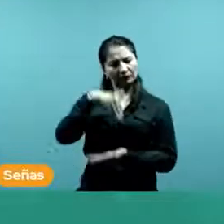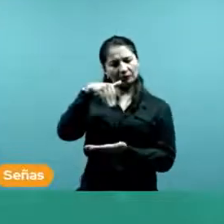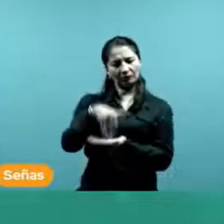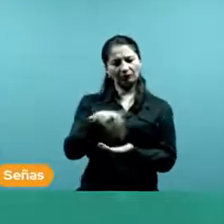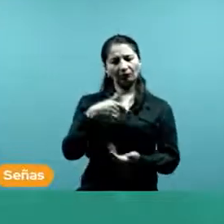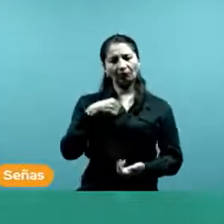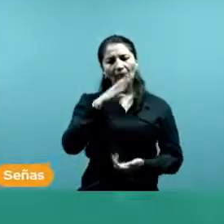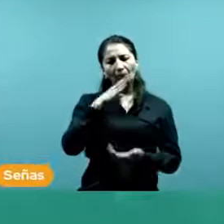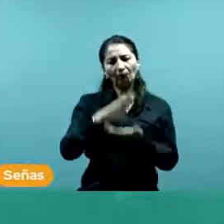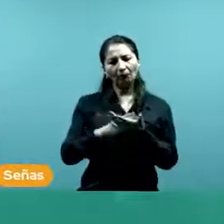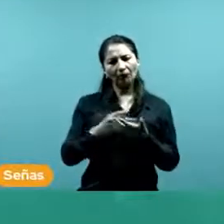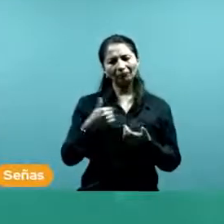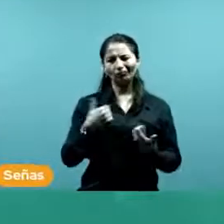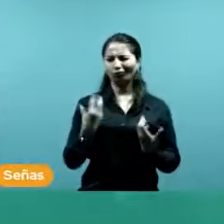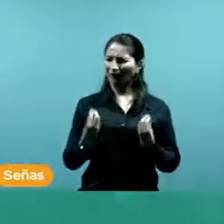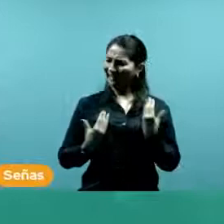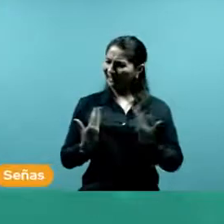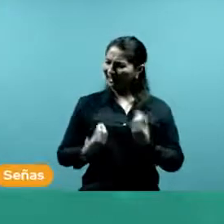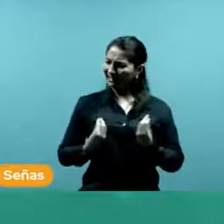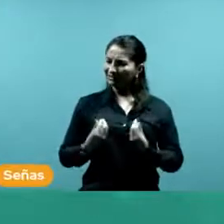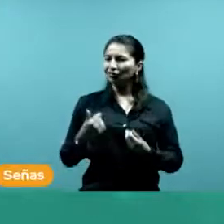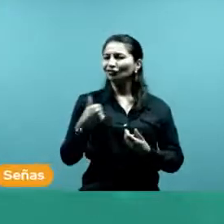bystanders.